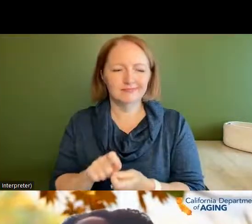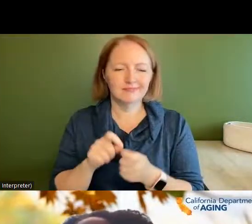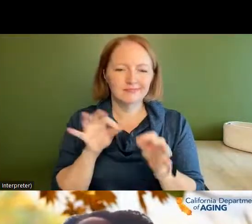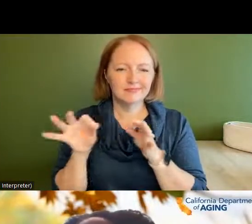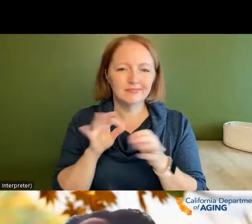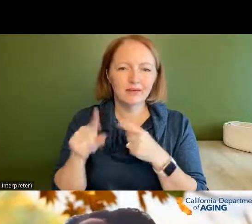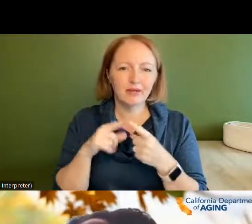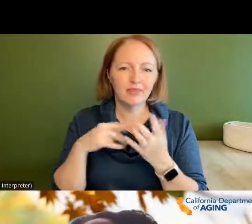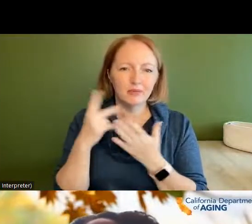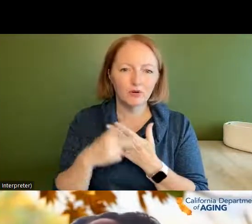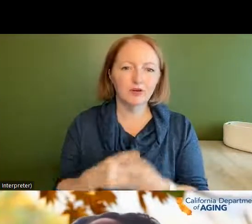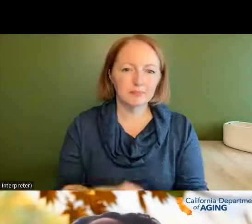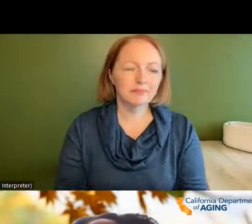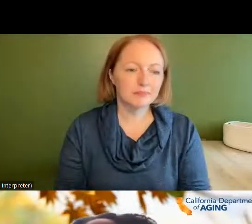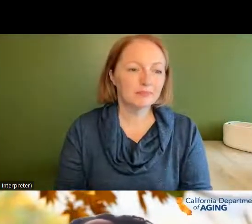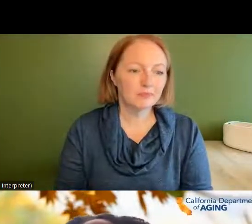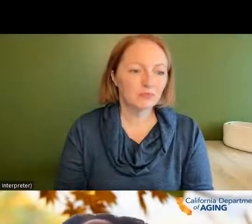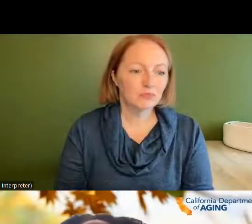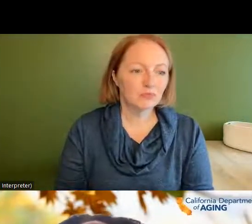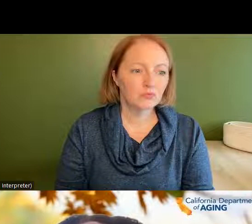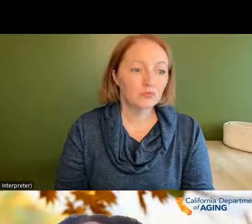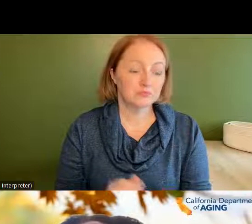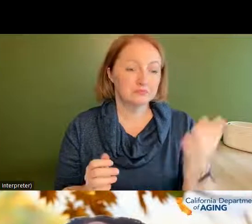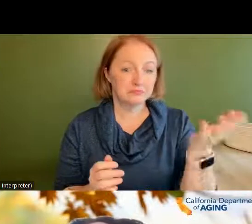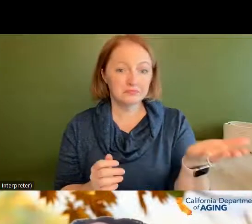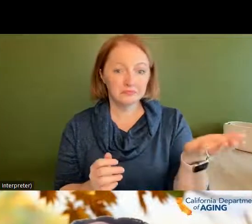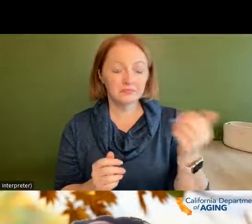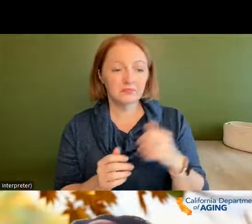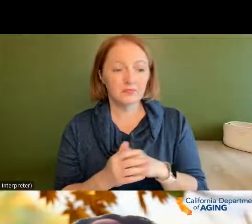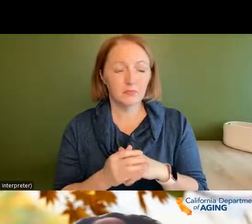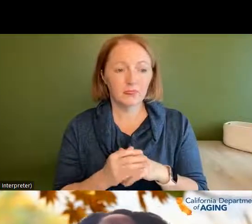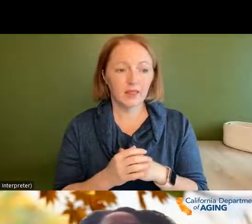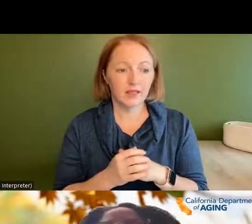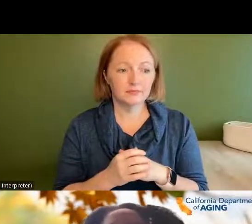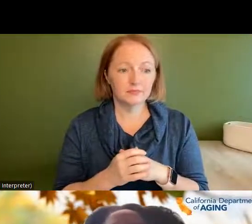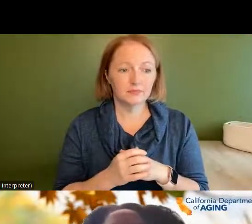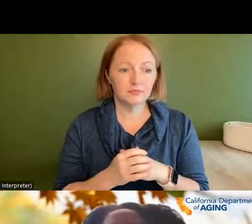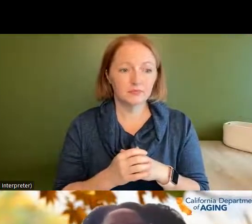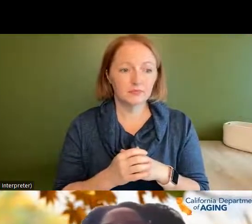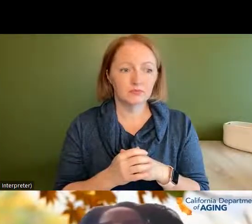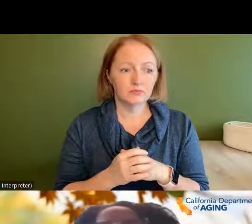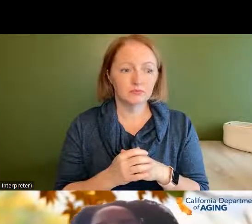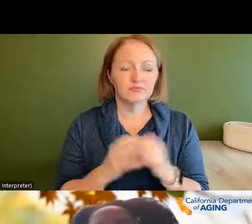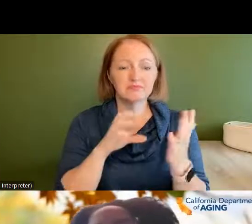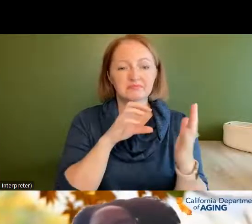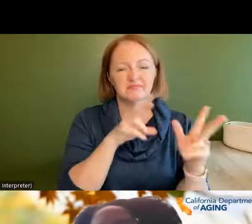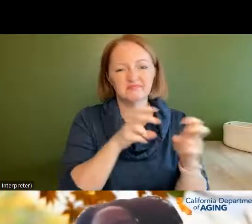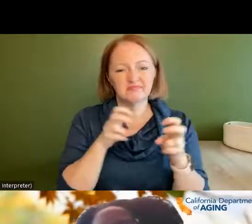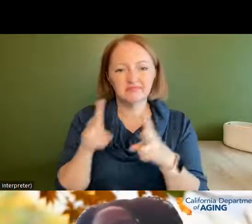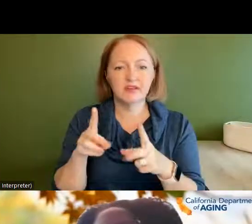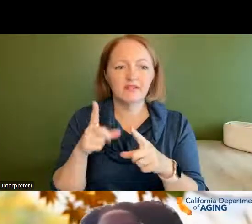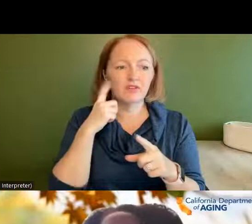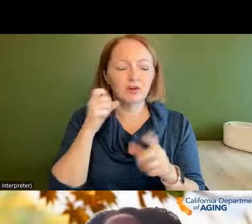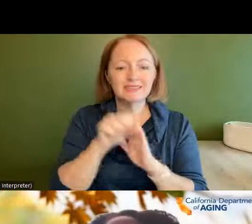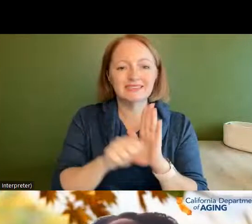program. So what you're seeing here, this is text taken from the state's